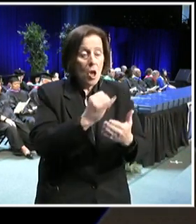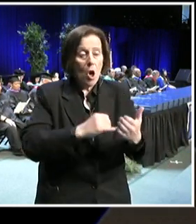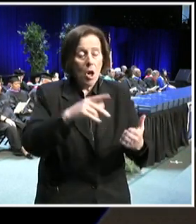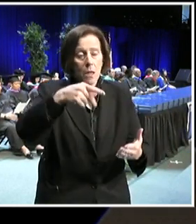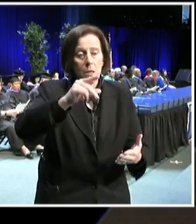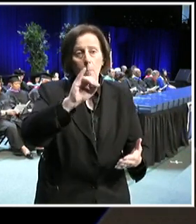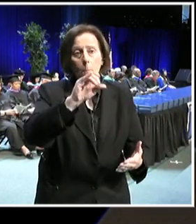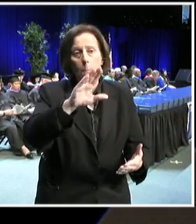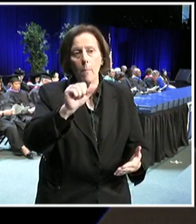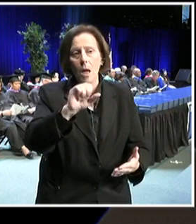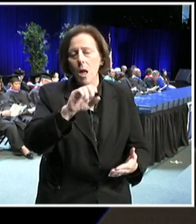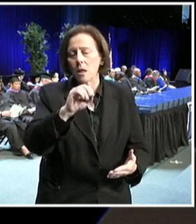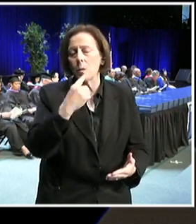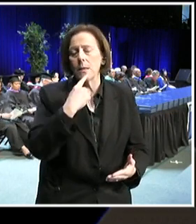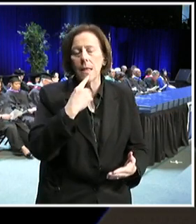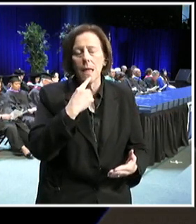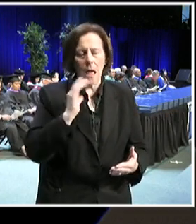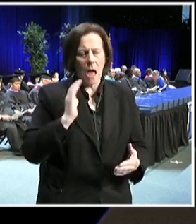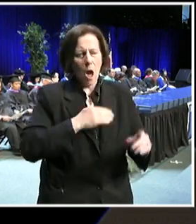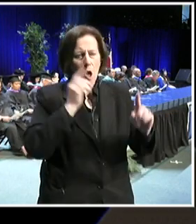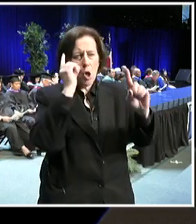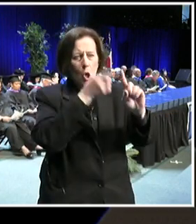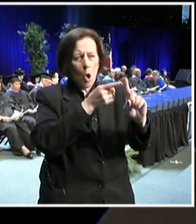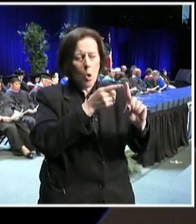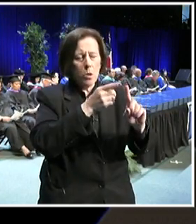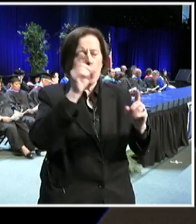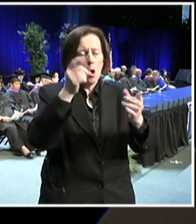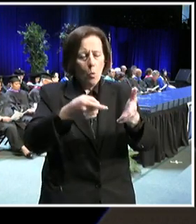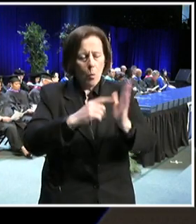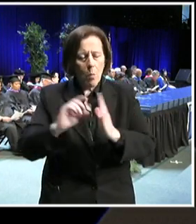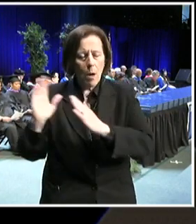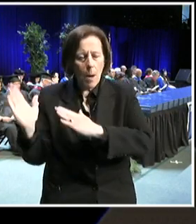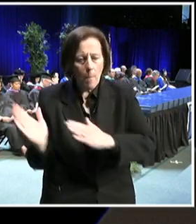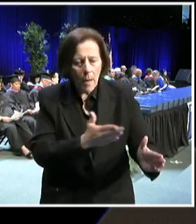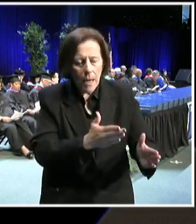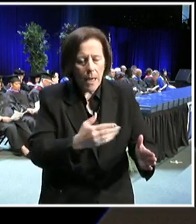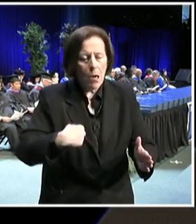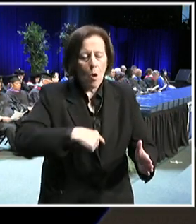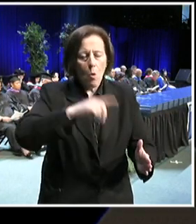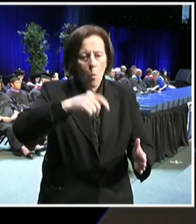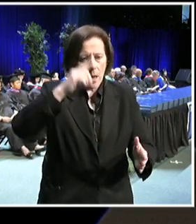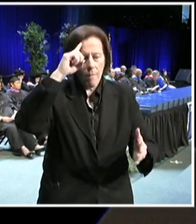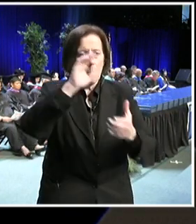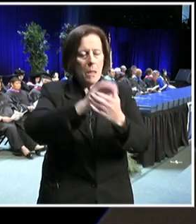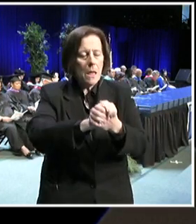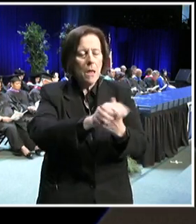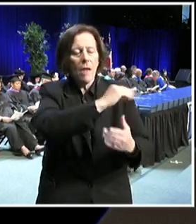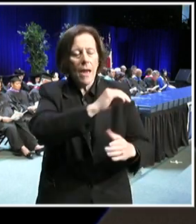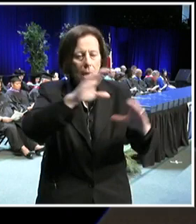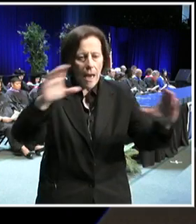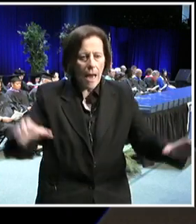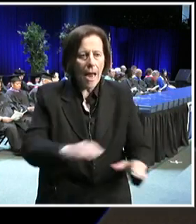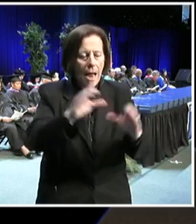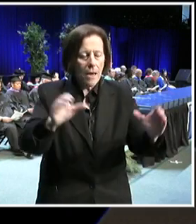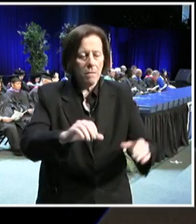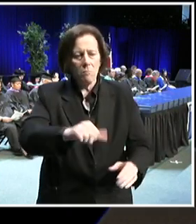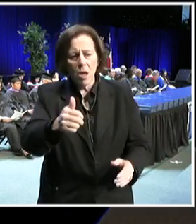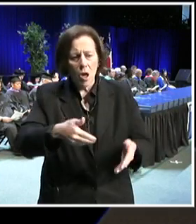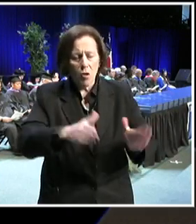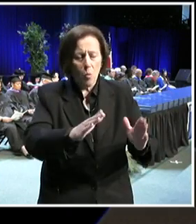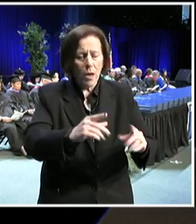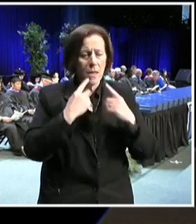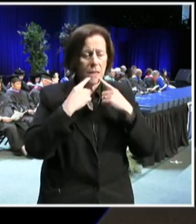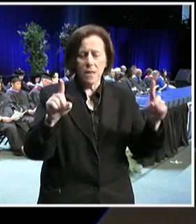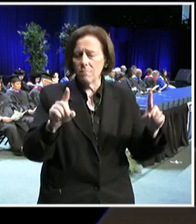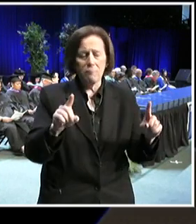be reached through a vehicle of plan in which we must fervently believe and upon which we must vigorously act. There is no other route to success.